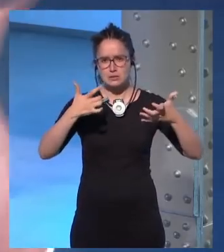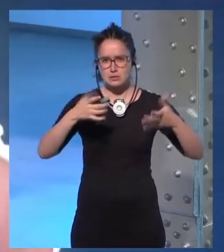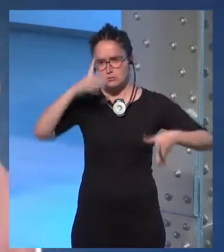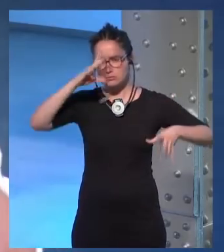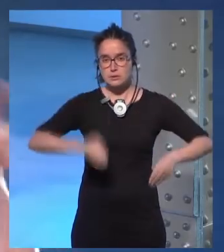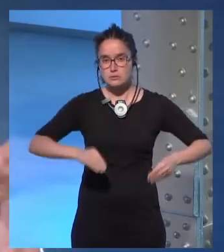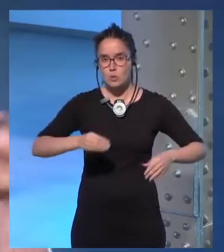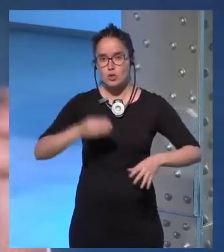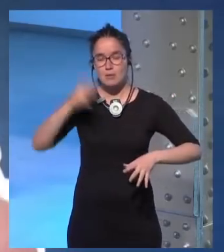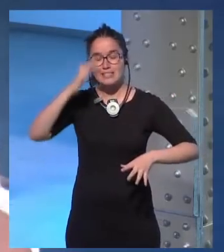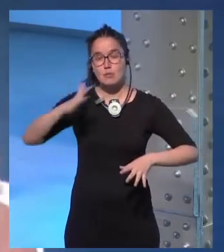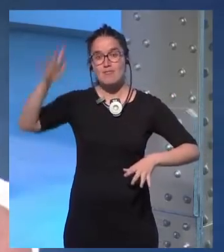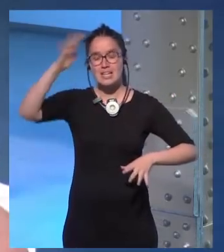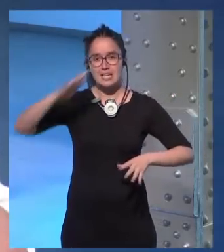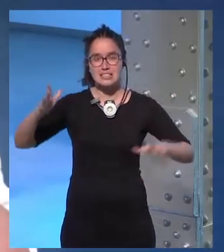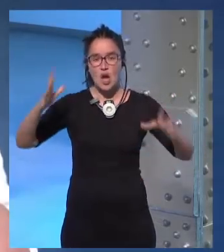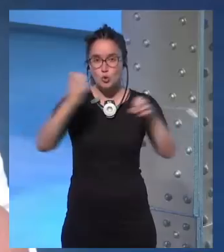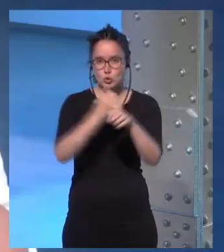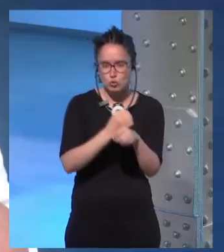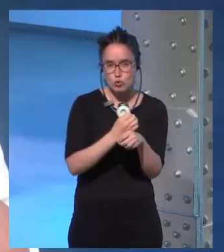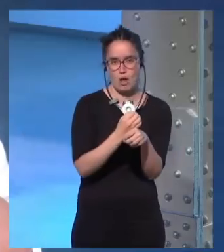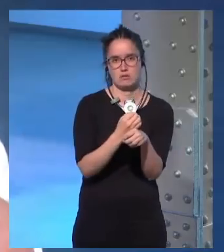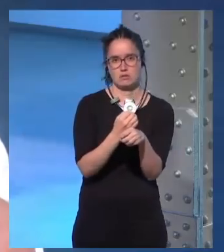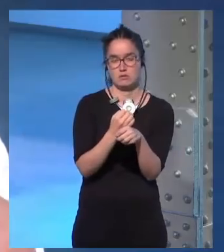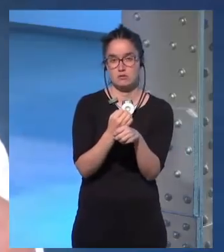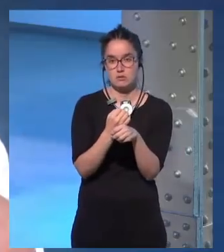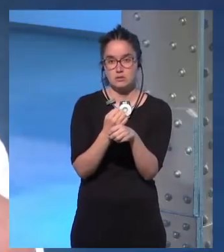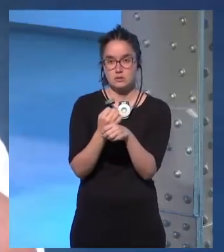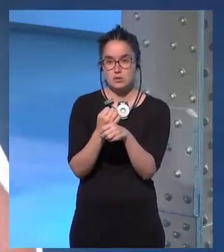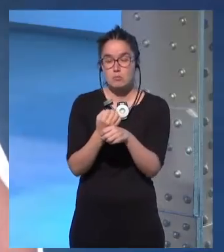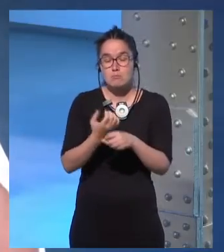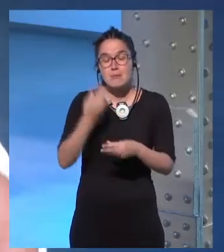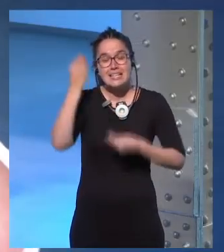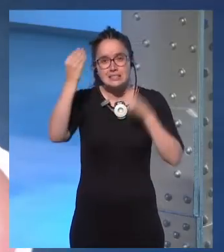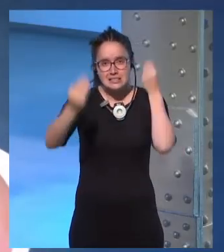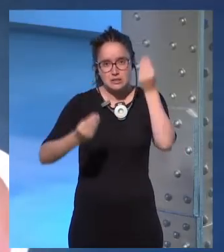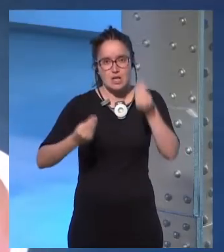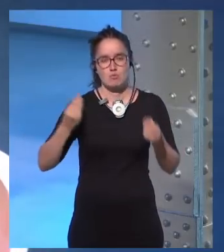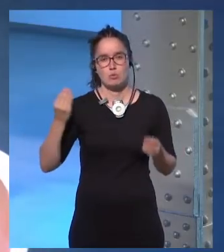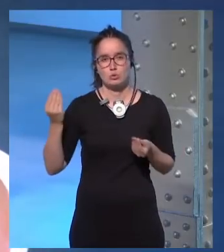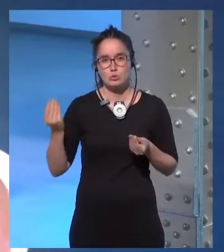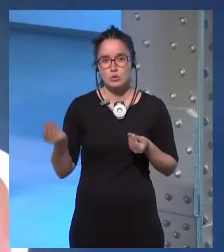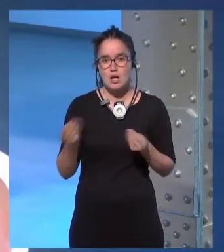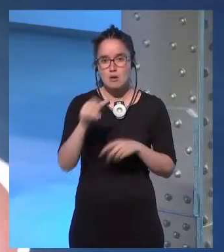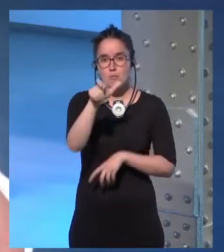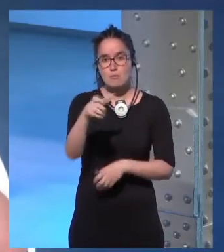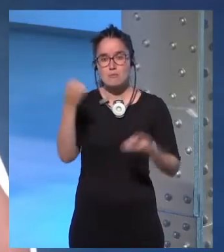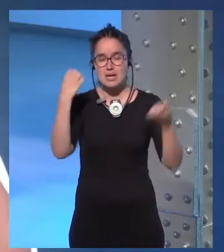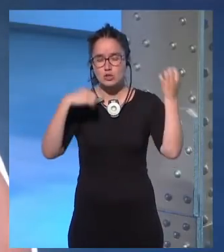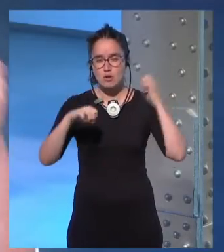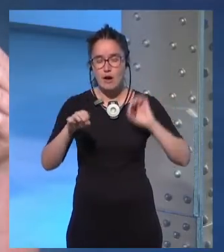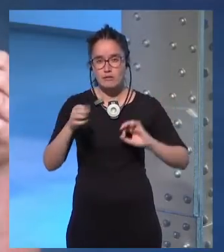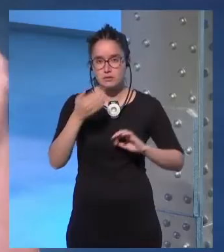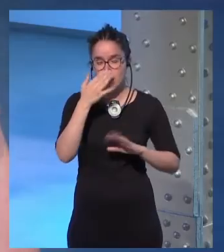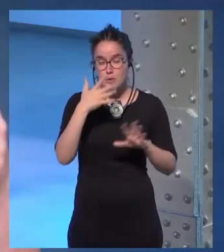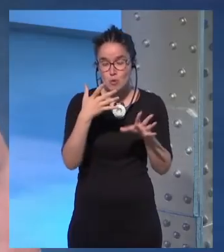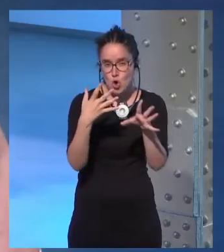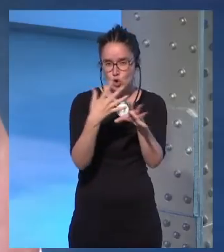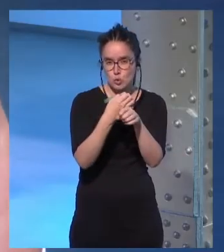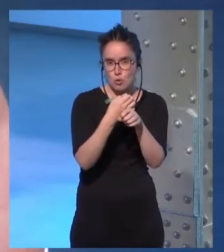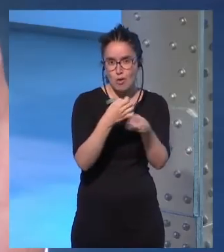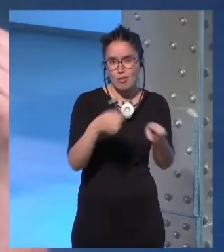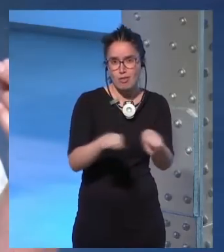of genre or movement or whatever, like Joe Abercrombie and folks write. But I think it's more